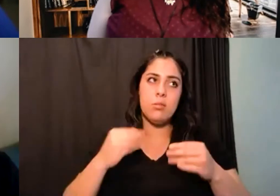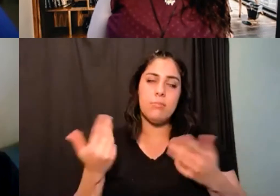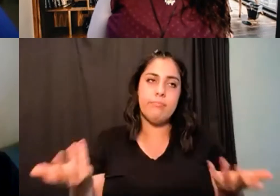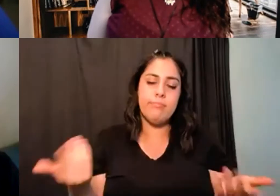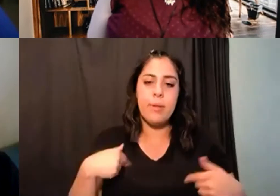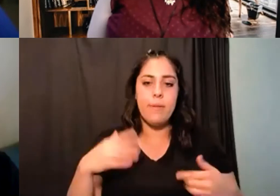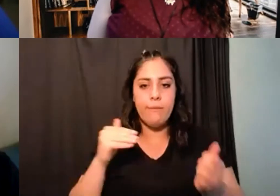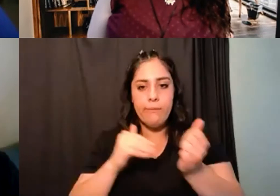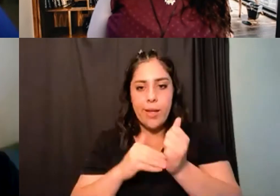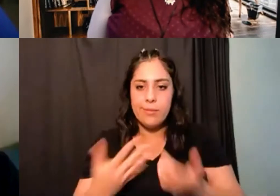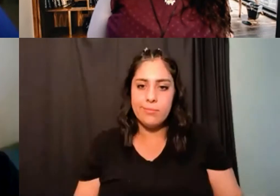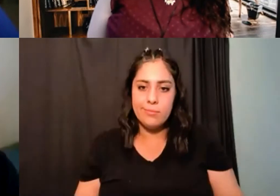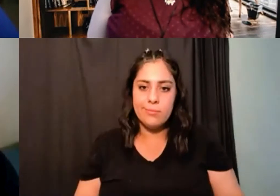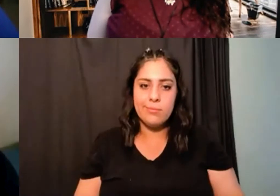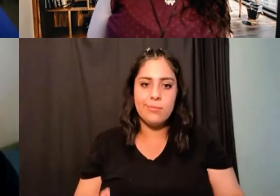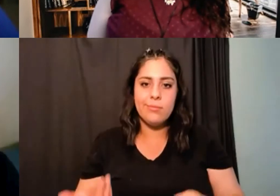fat, right?